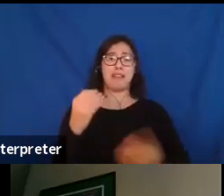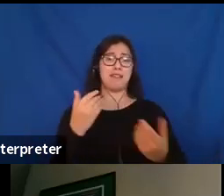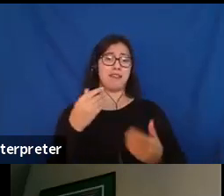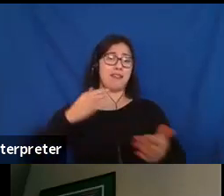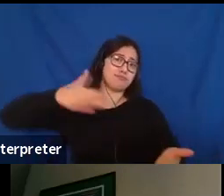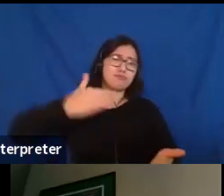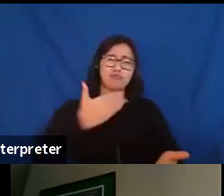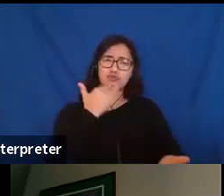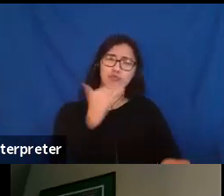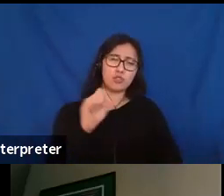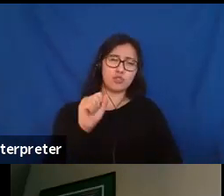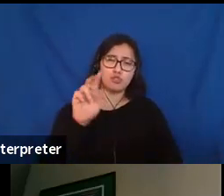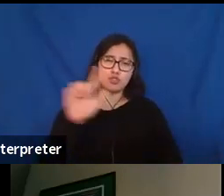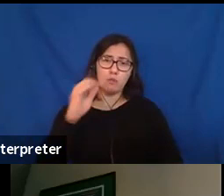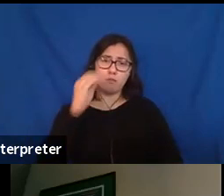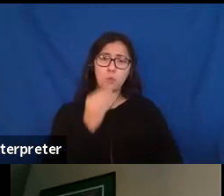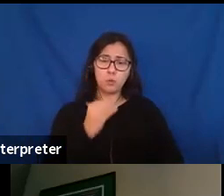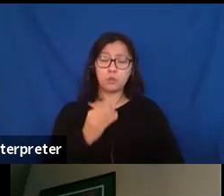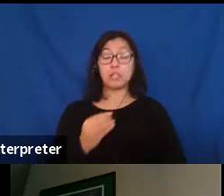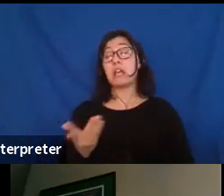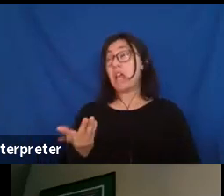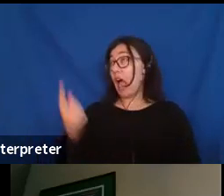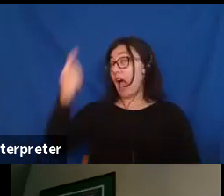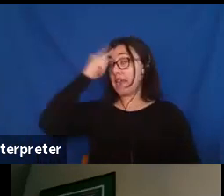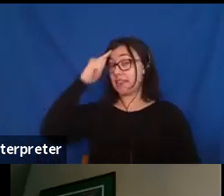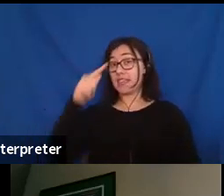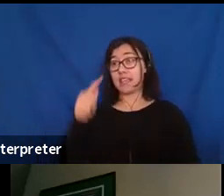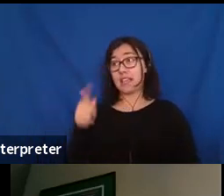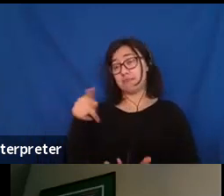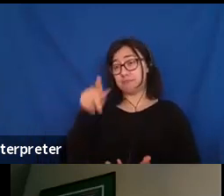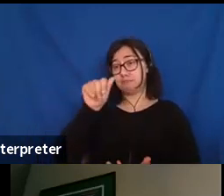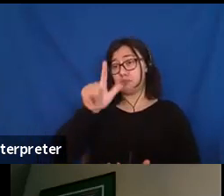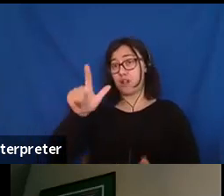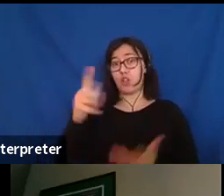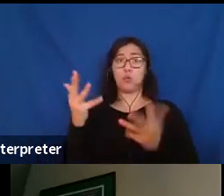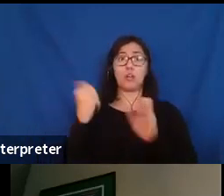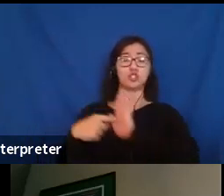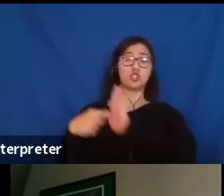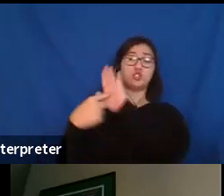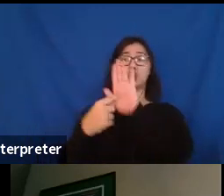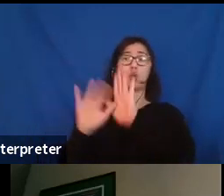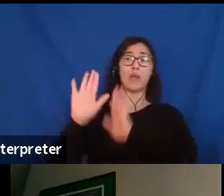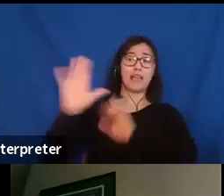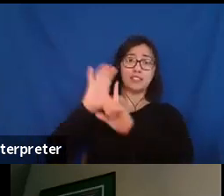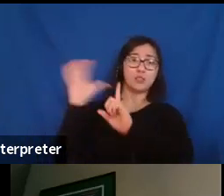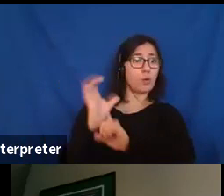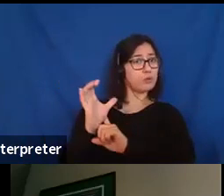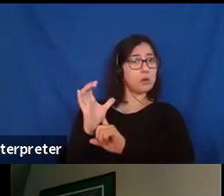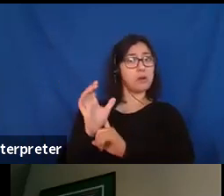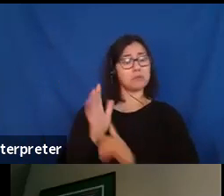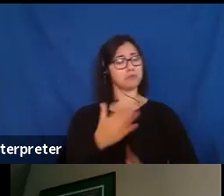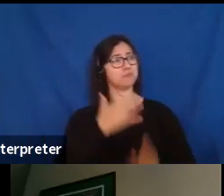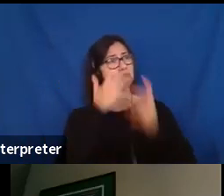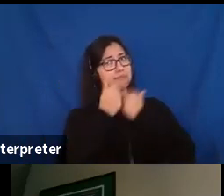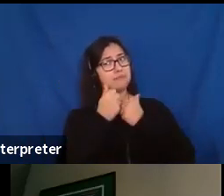So he wants to, I believe, he wants to represent his culture, which is very important to him,